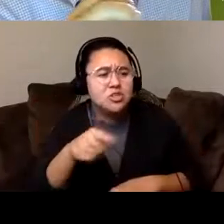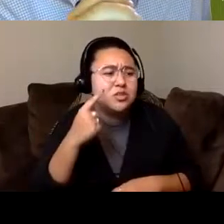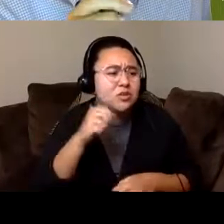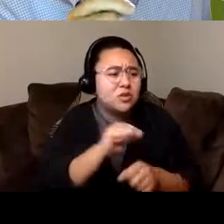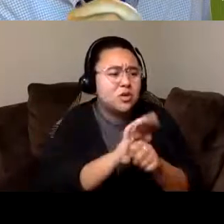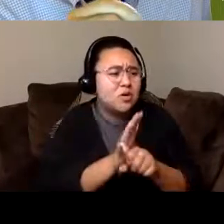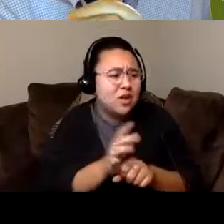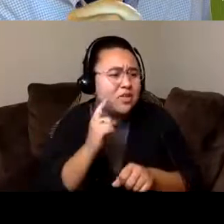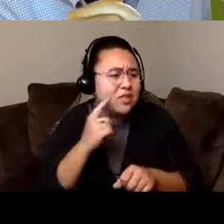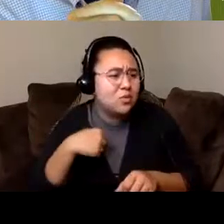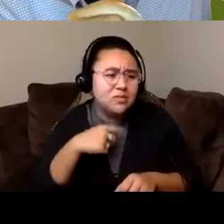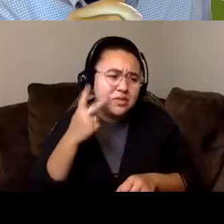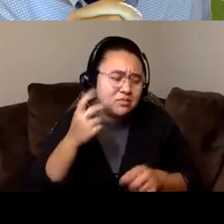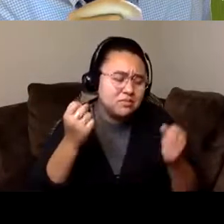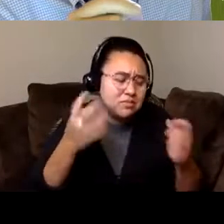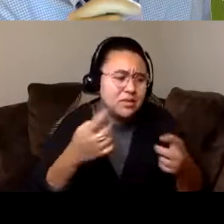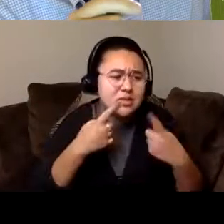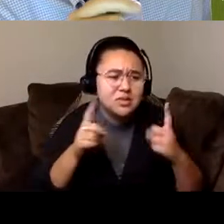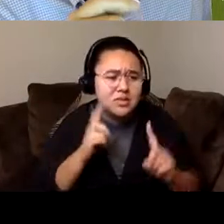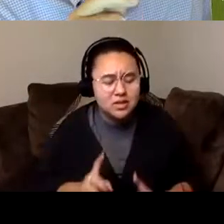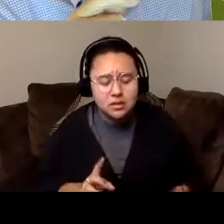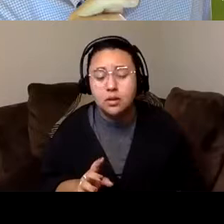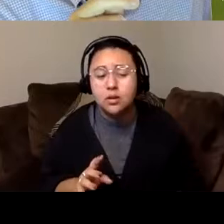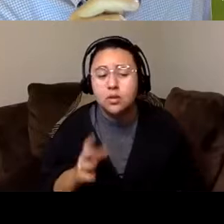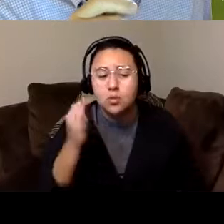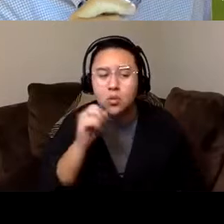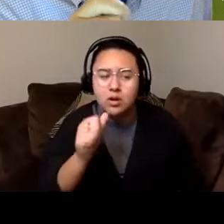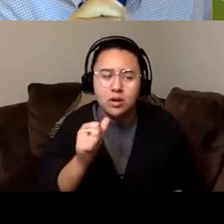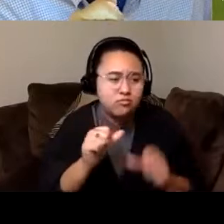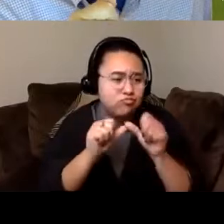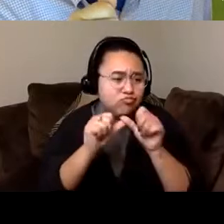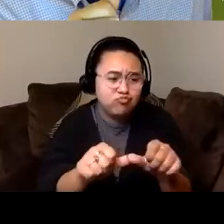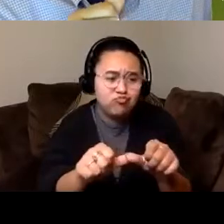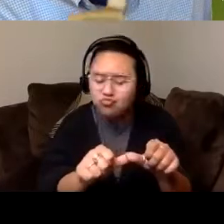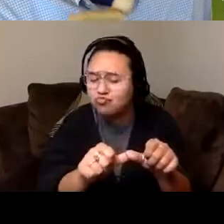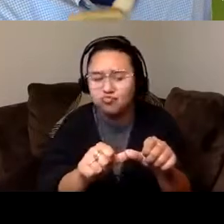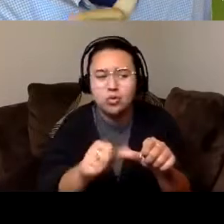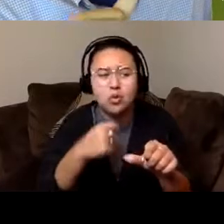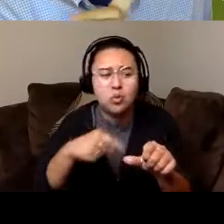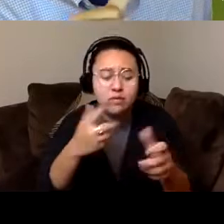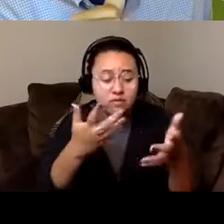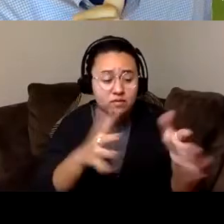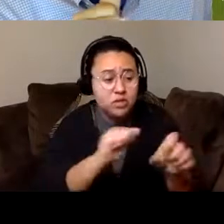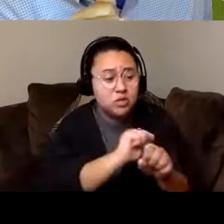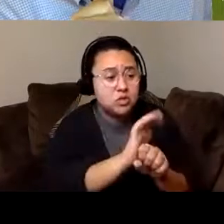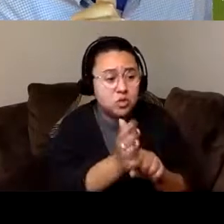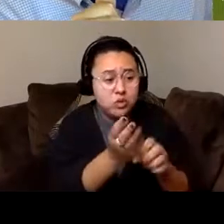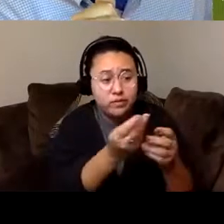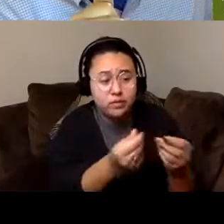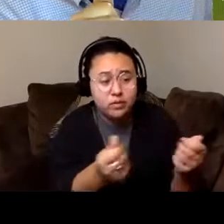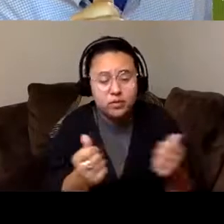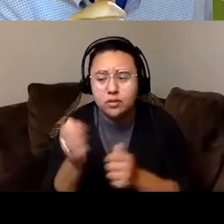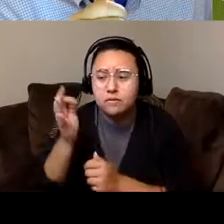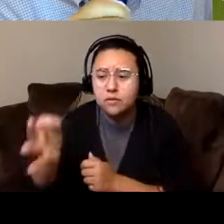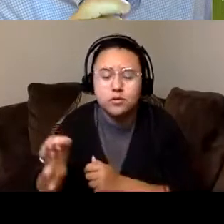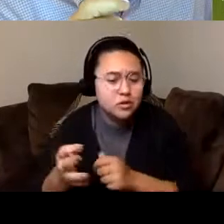I think we've seen a lot of success and people are saying, why can't we have this as we come out of COVID? And why can't we have this in the future?